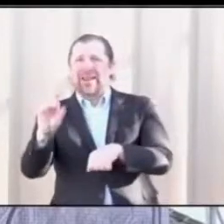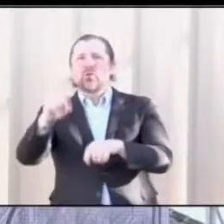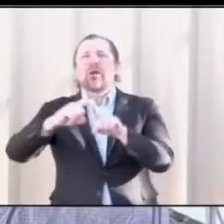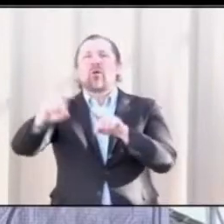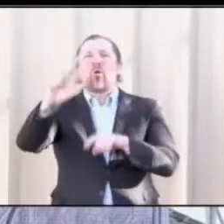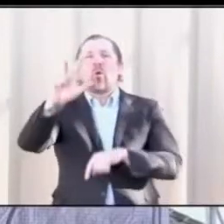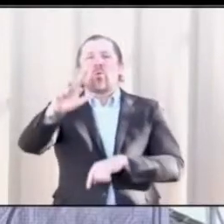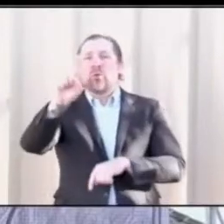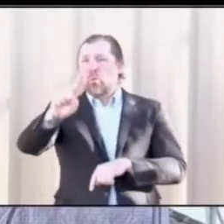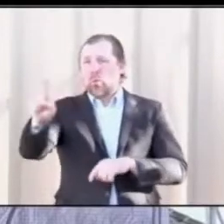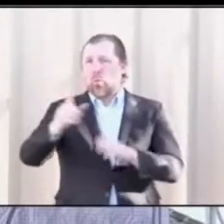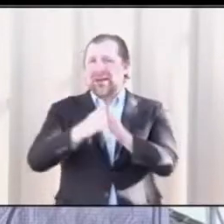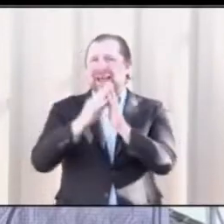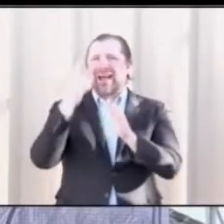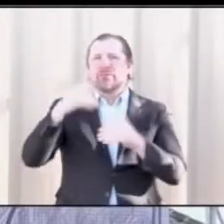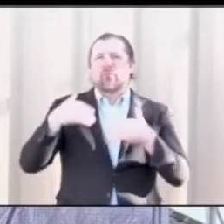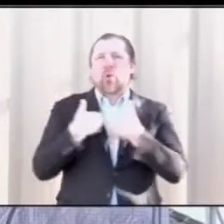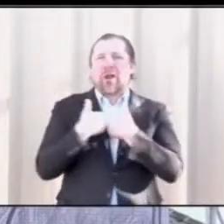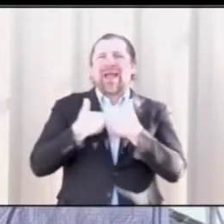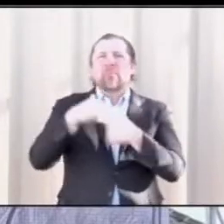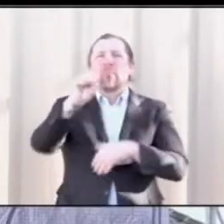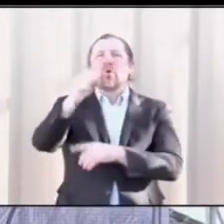West Los Angeles Animal Shelter to check on